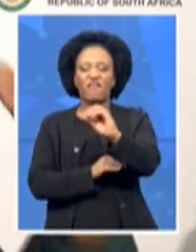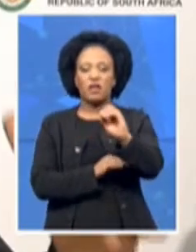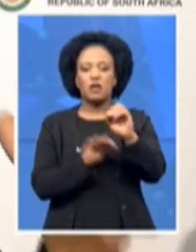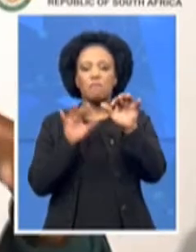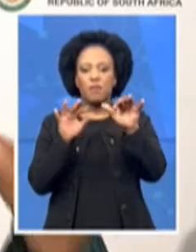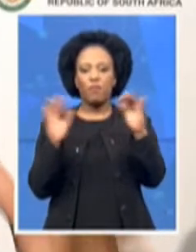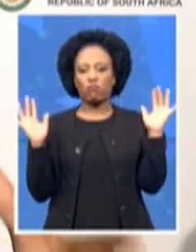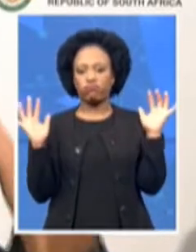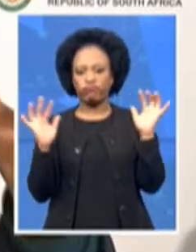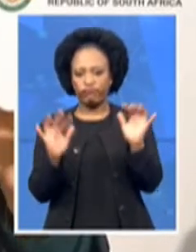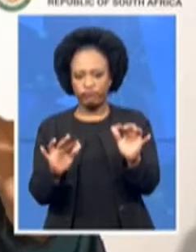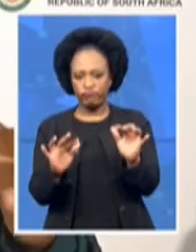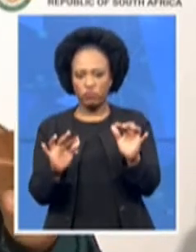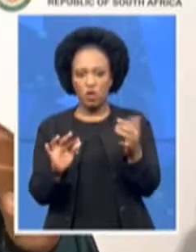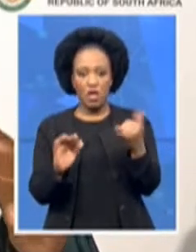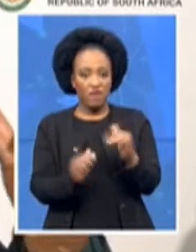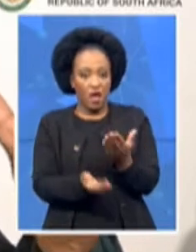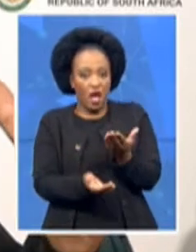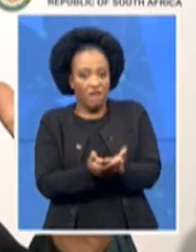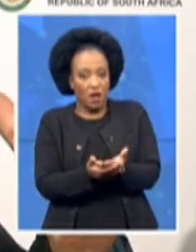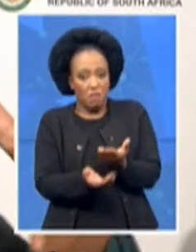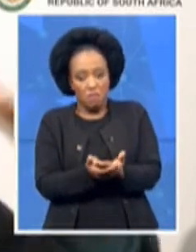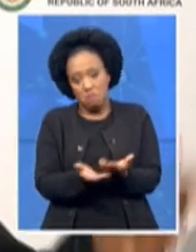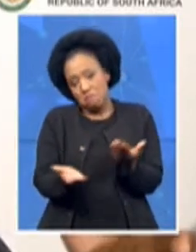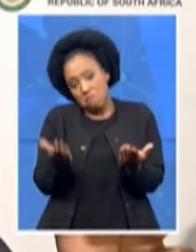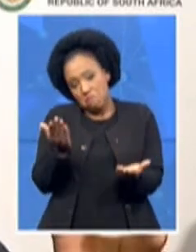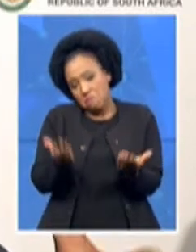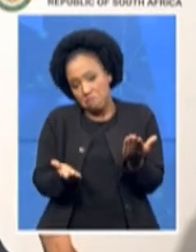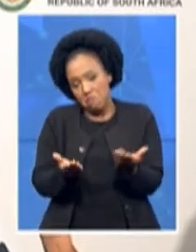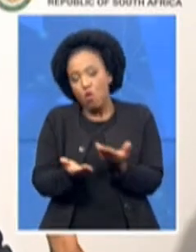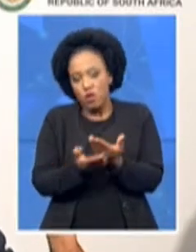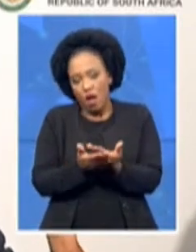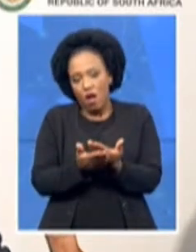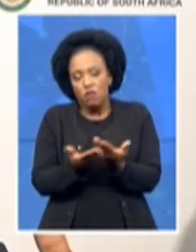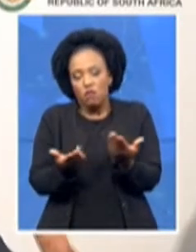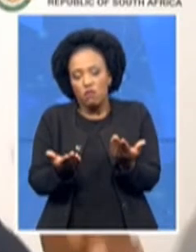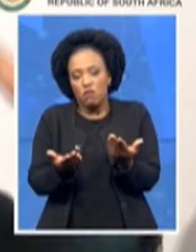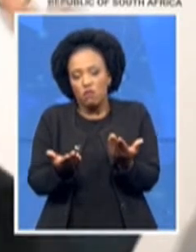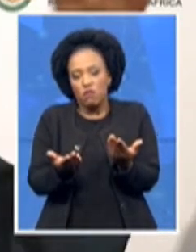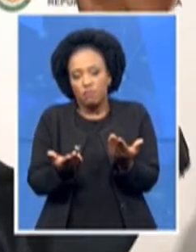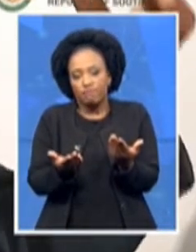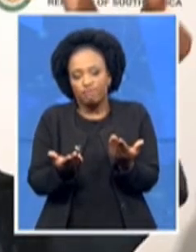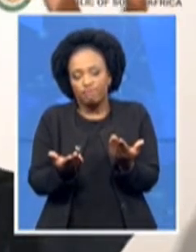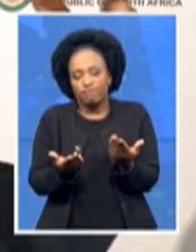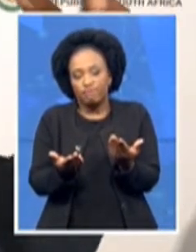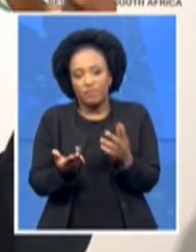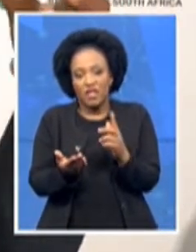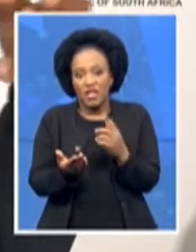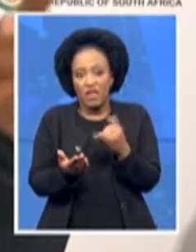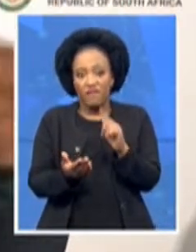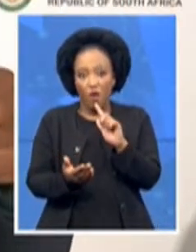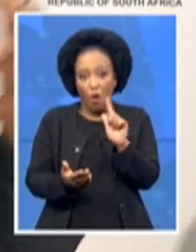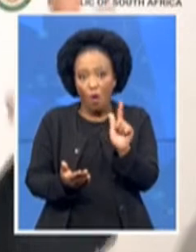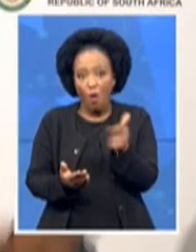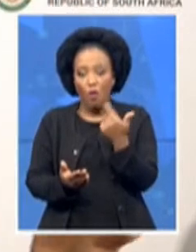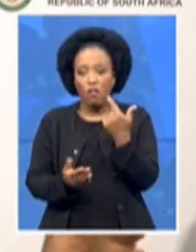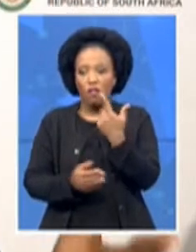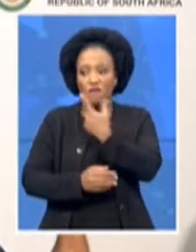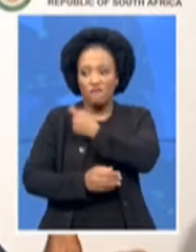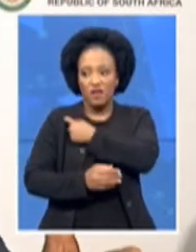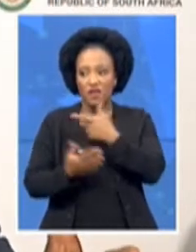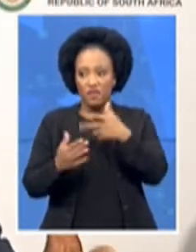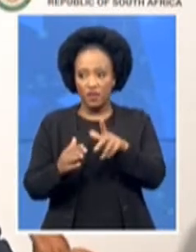may then liberalize it to say, if everybody is vaccinated, you can go up to 400 or